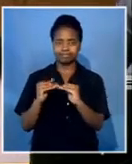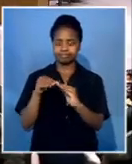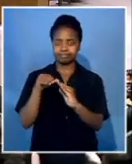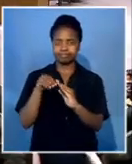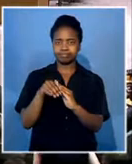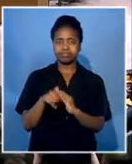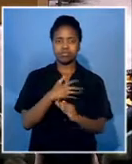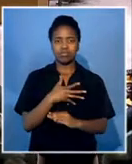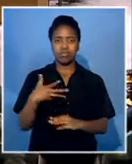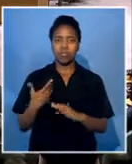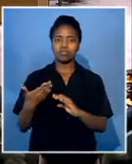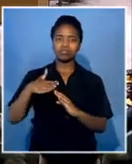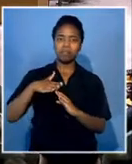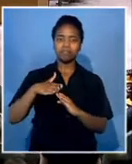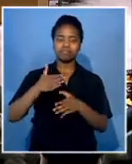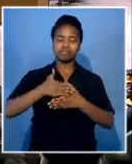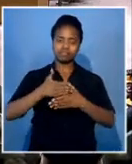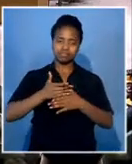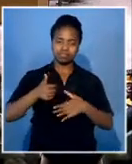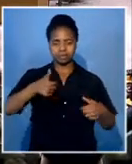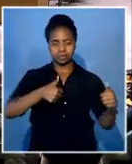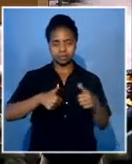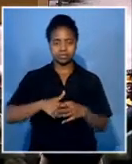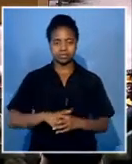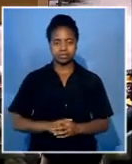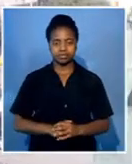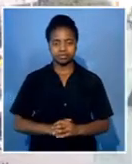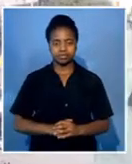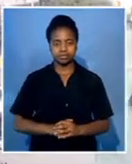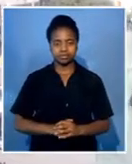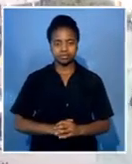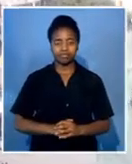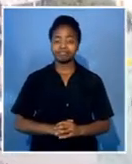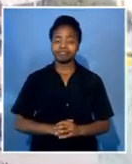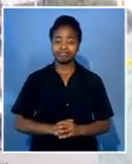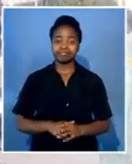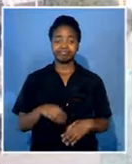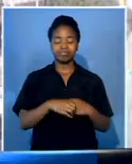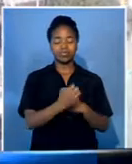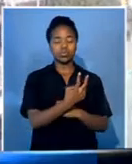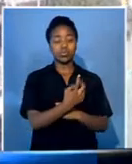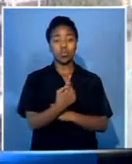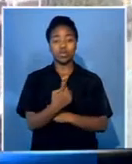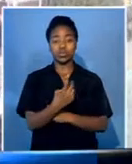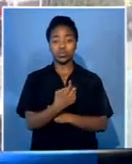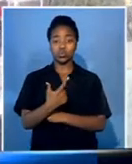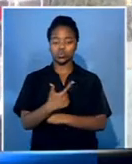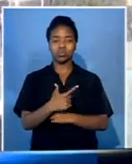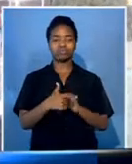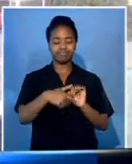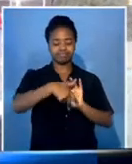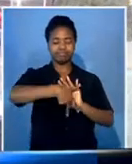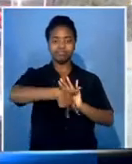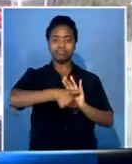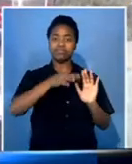in the share of women in top mission leadership positions. Resolution 122 commits the UN Security Council to focus more attention